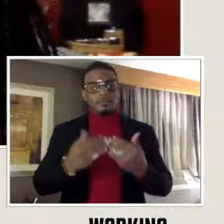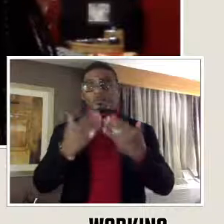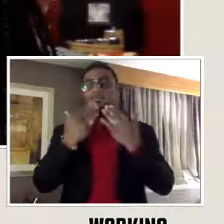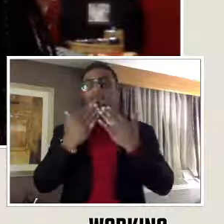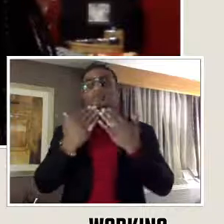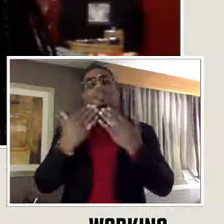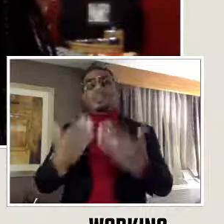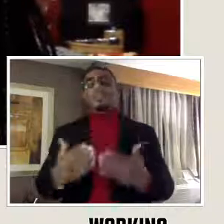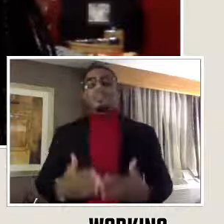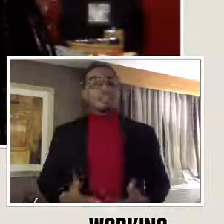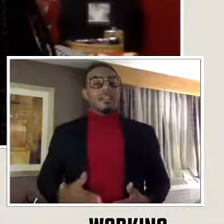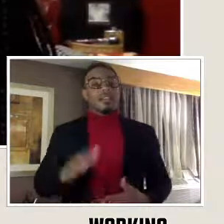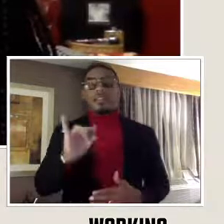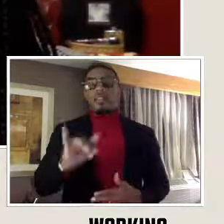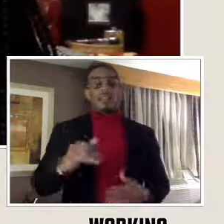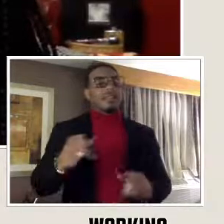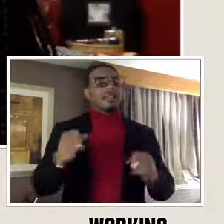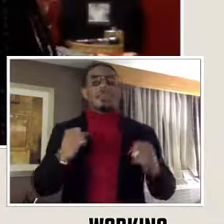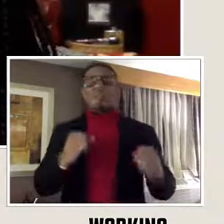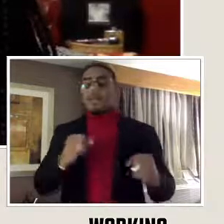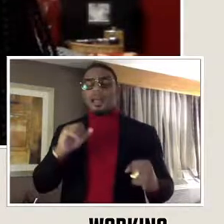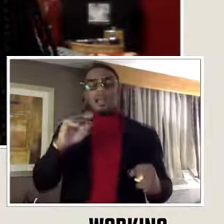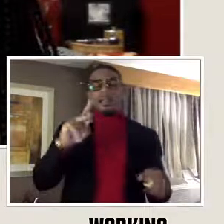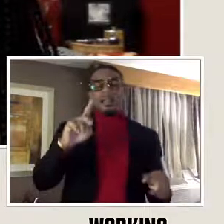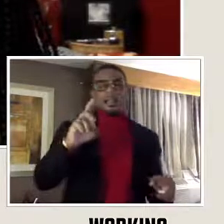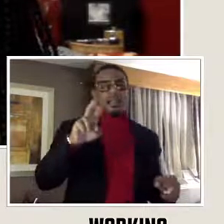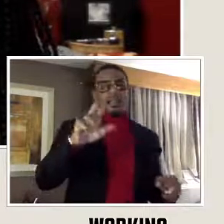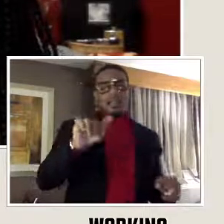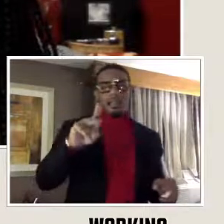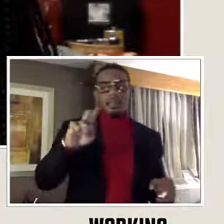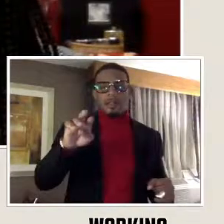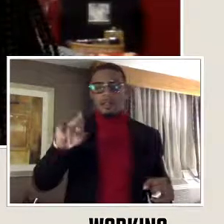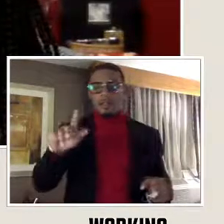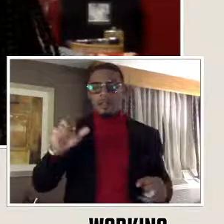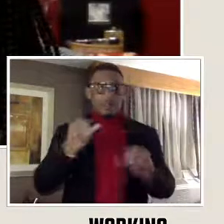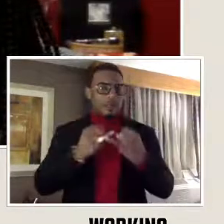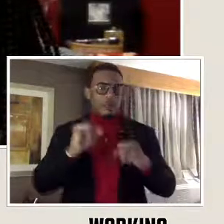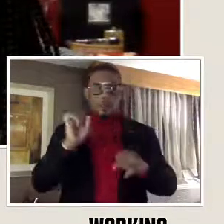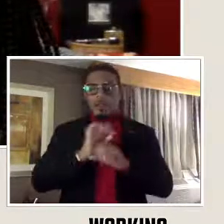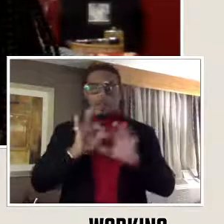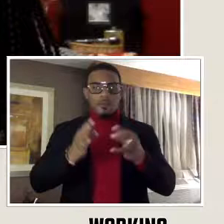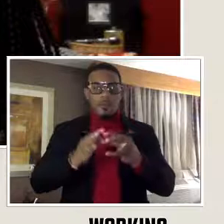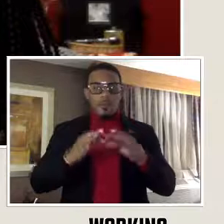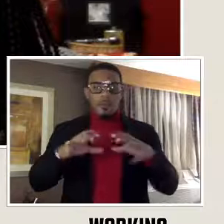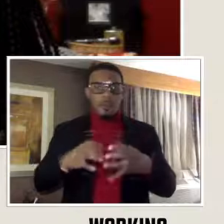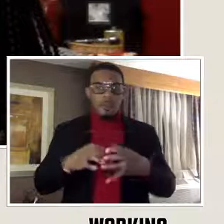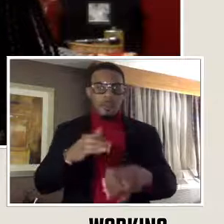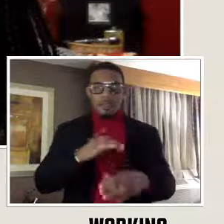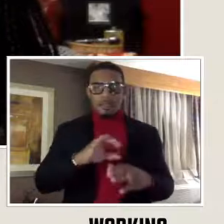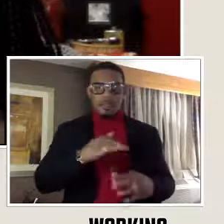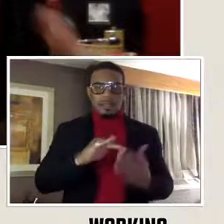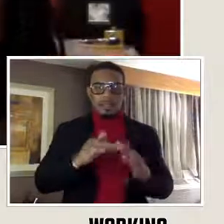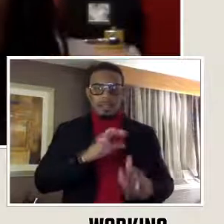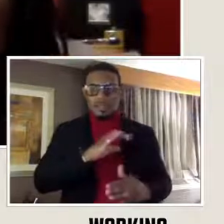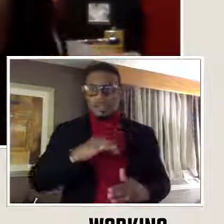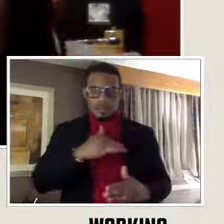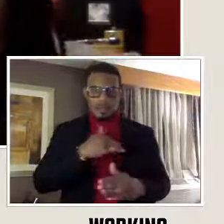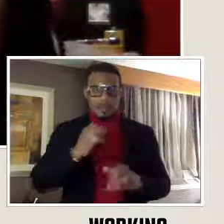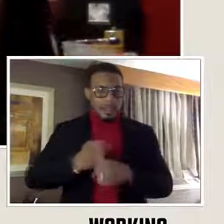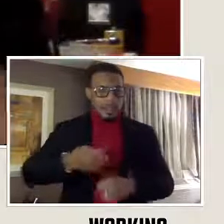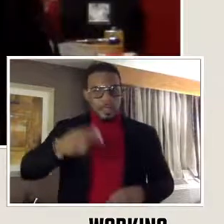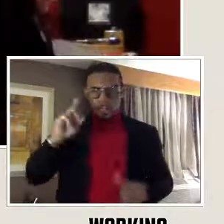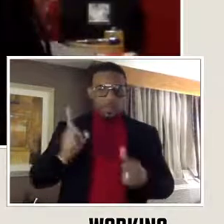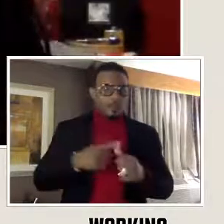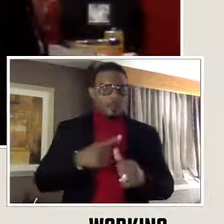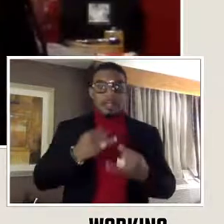thank you. That is the mighty Kendra Brooks, the independent Working Families Party City Council member making history,